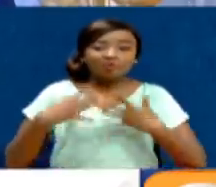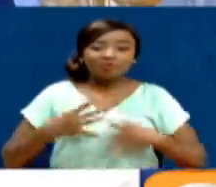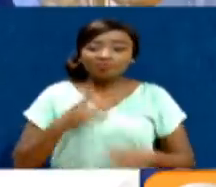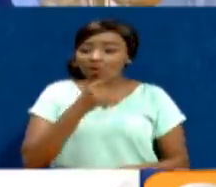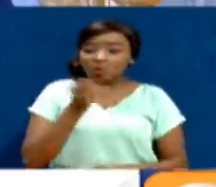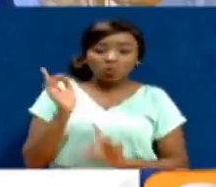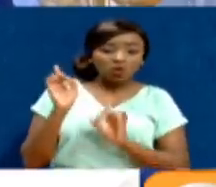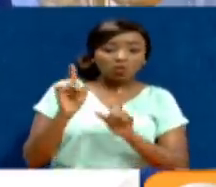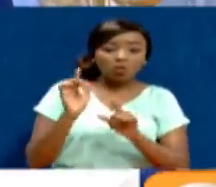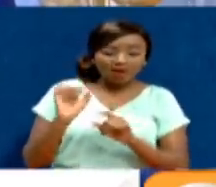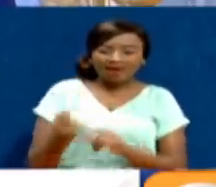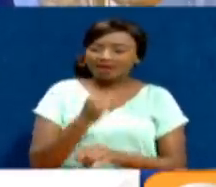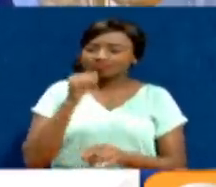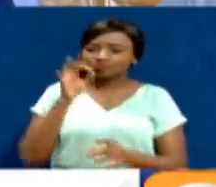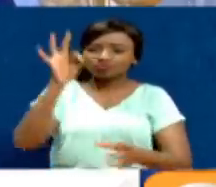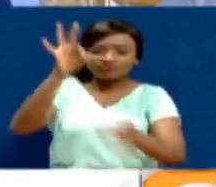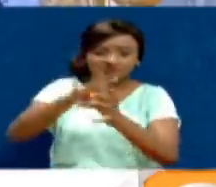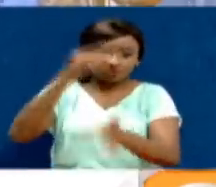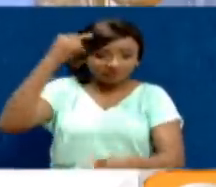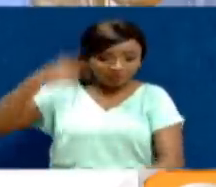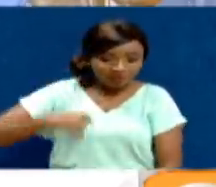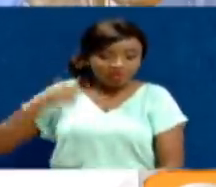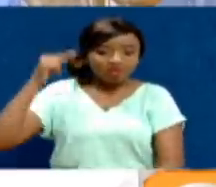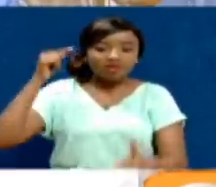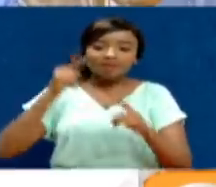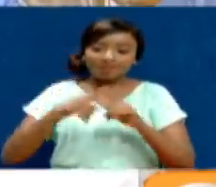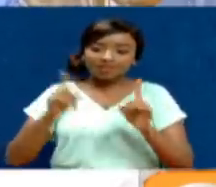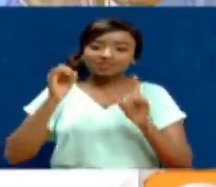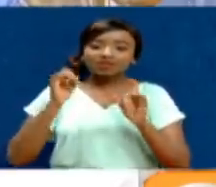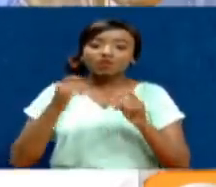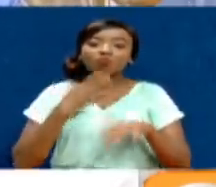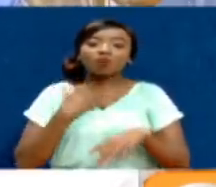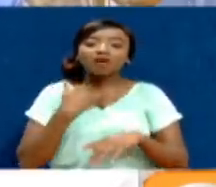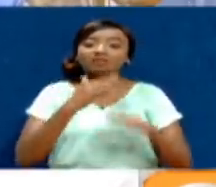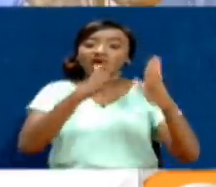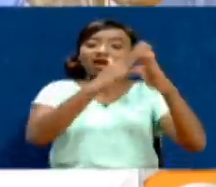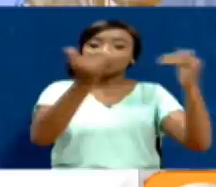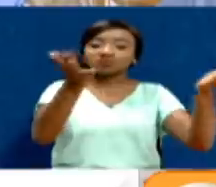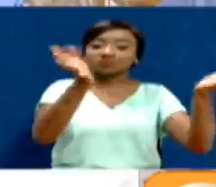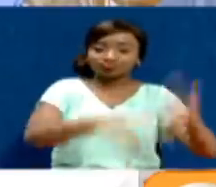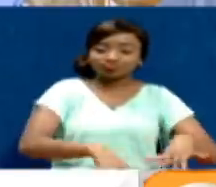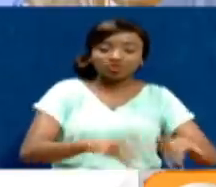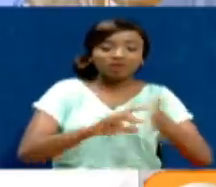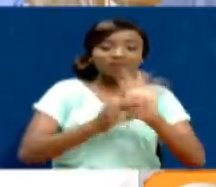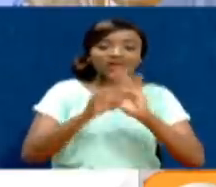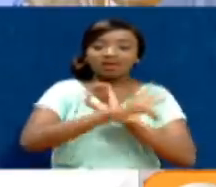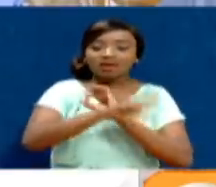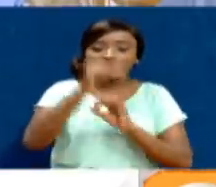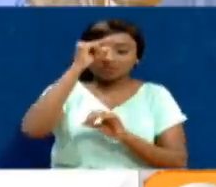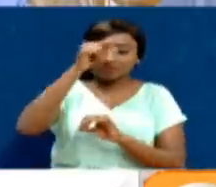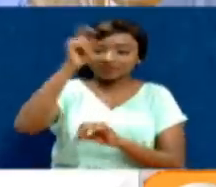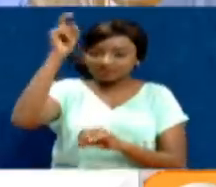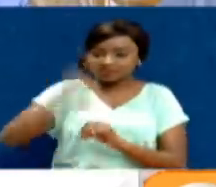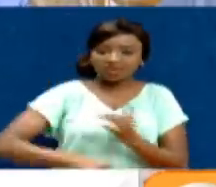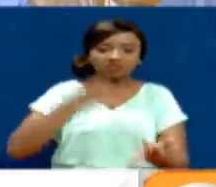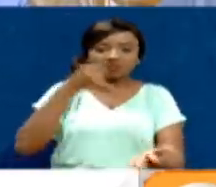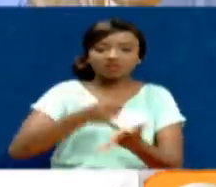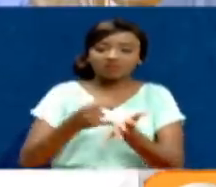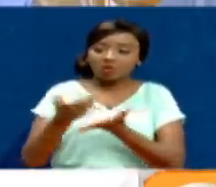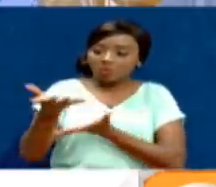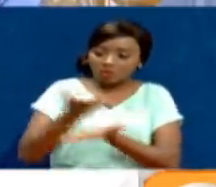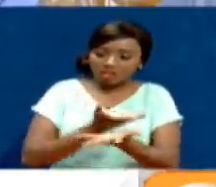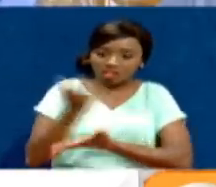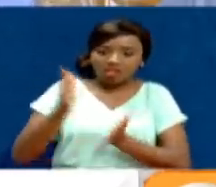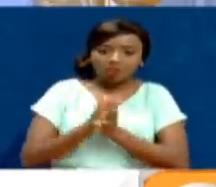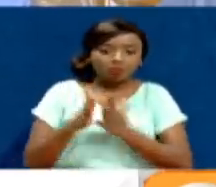kura si wanyama, si nguruwe, si ngombe. Tukitaka kufanya demolition, the county government must be involved. Tuongea raia pole